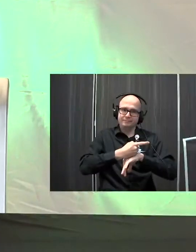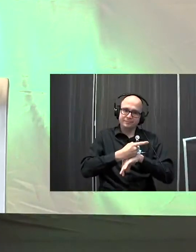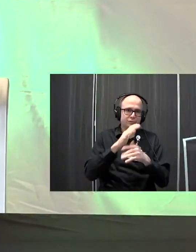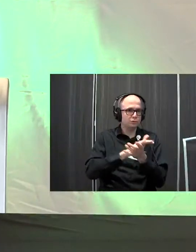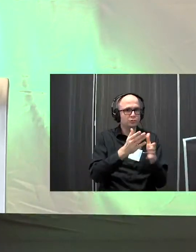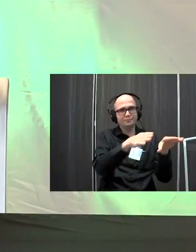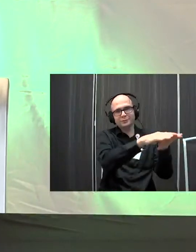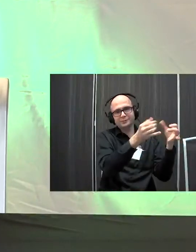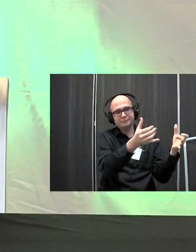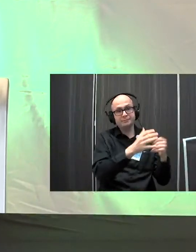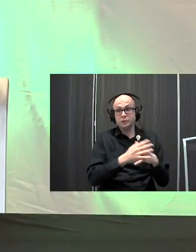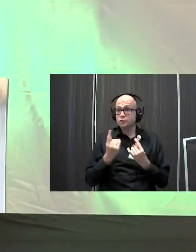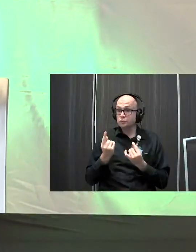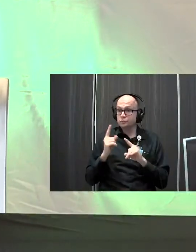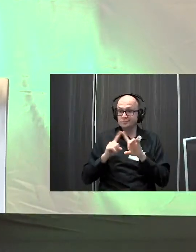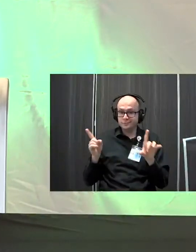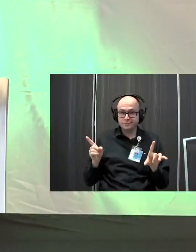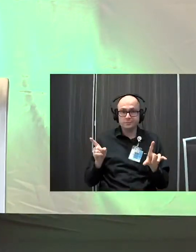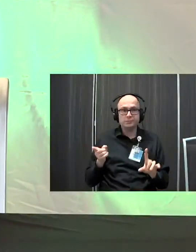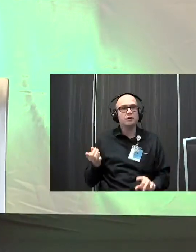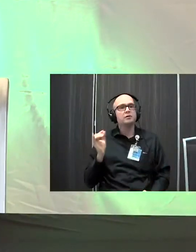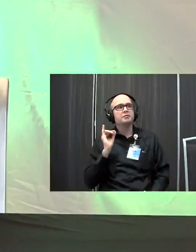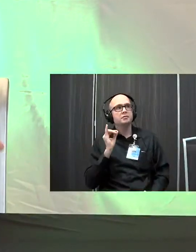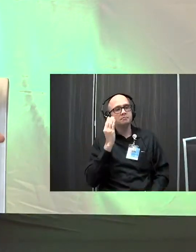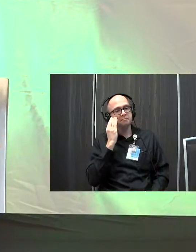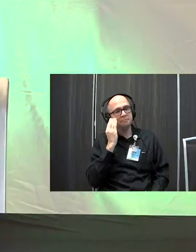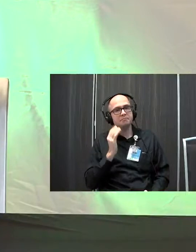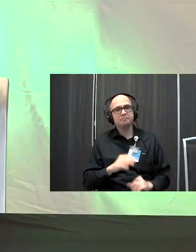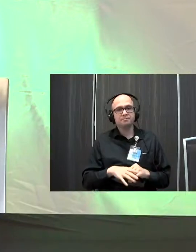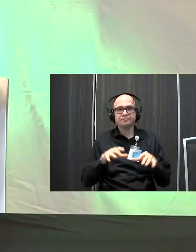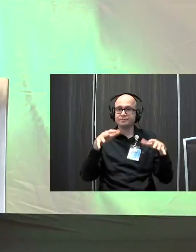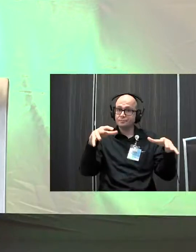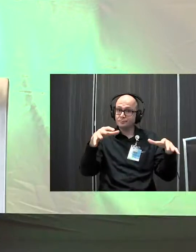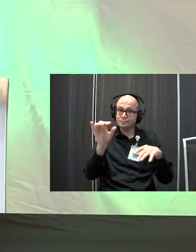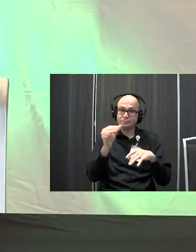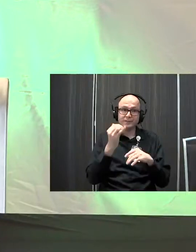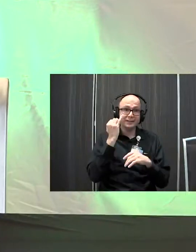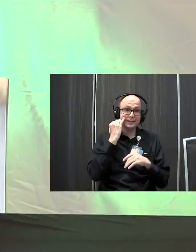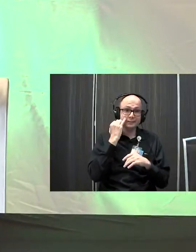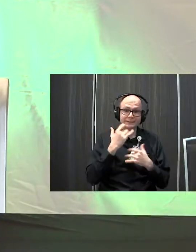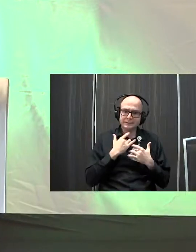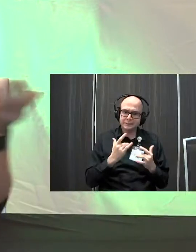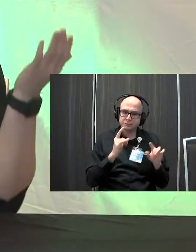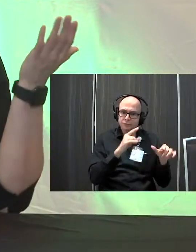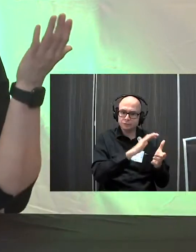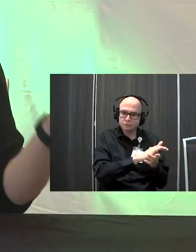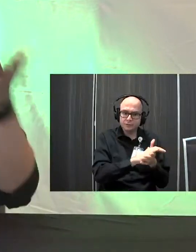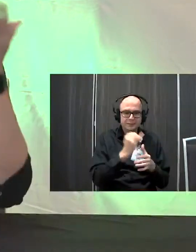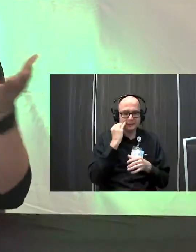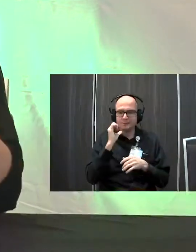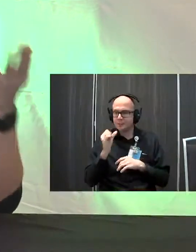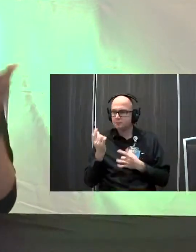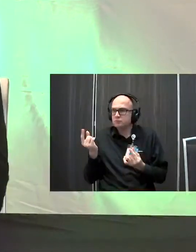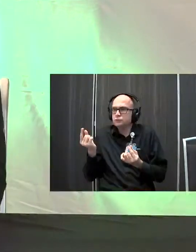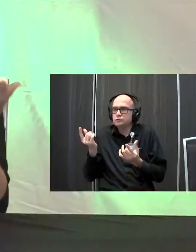school today, and here's what we're going to do instead. So they still know, because that can be anxiety inducing too. If you know, typically I do this, well, if I'm not doing that,